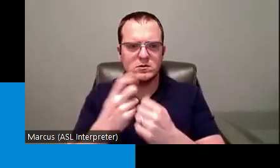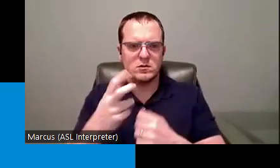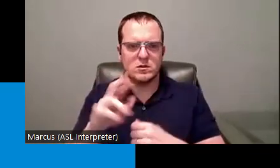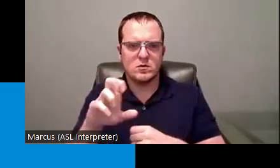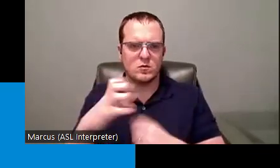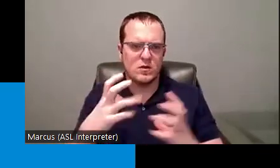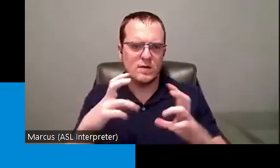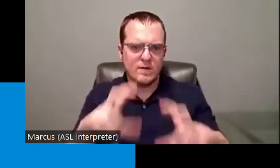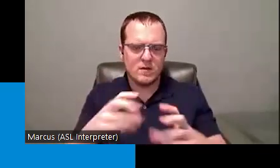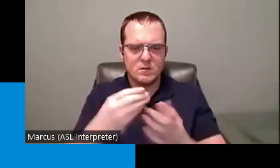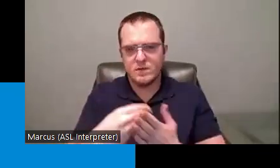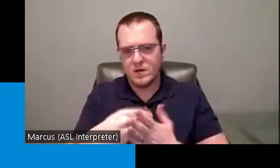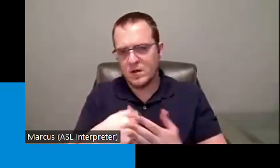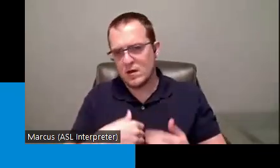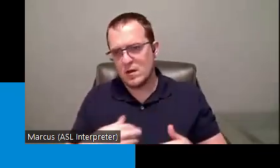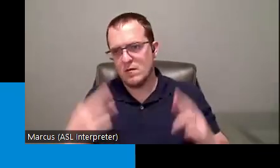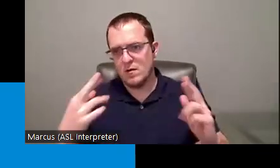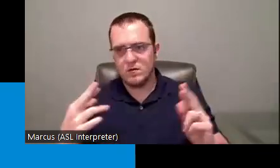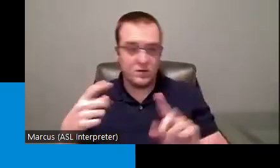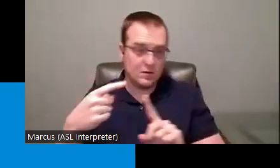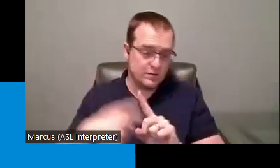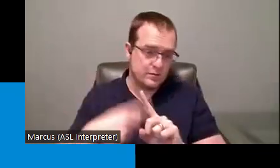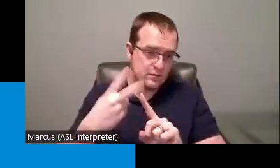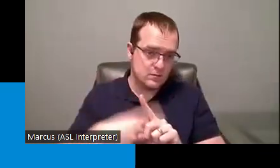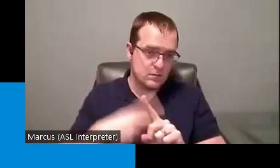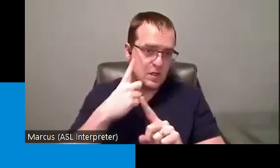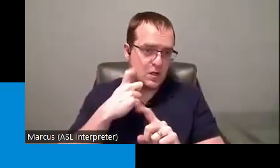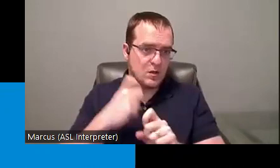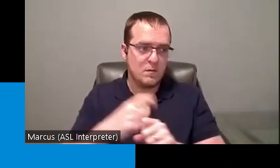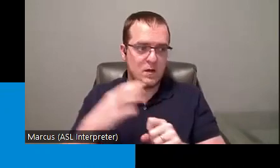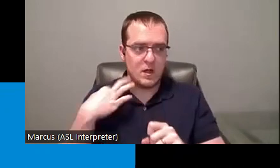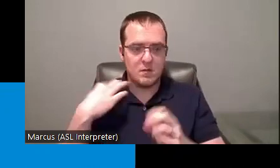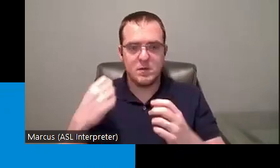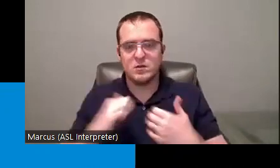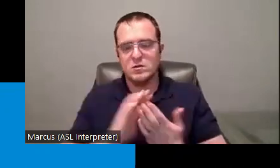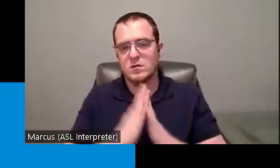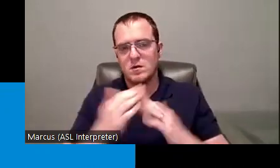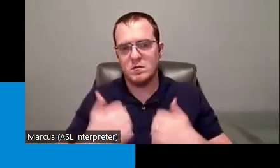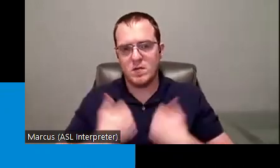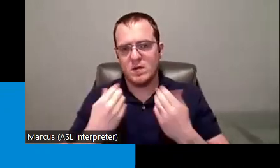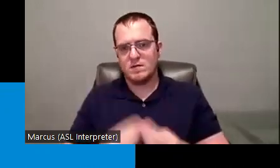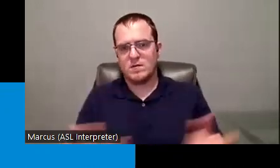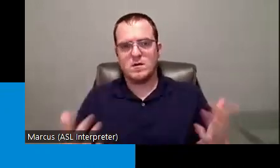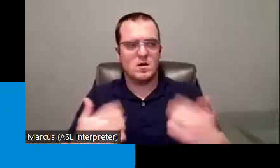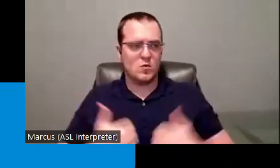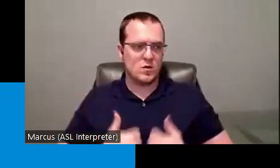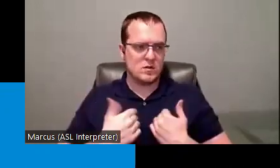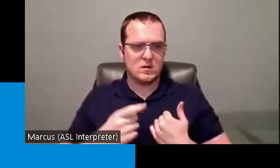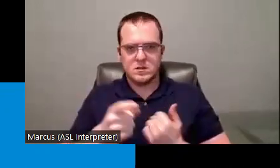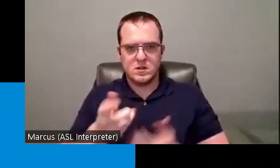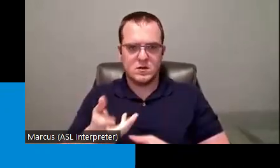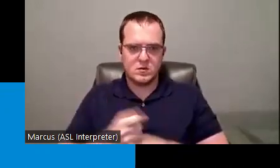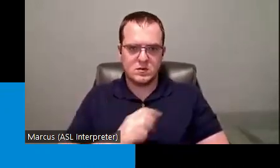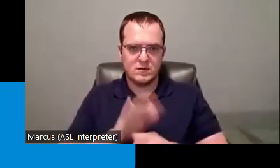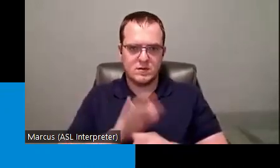Fund, hopefully within the next month or two, we will make those applications live and residents will begin able to receive some of those